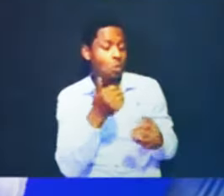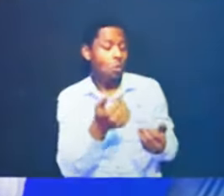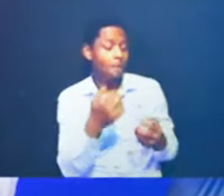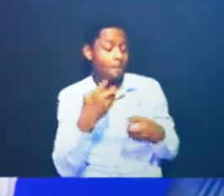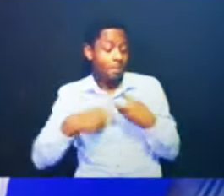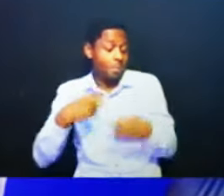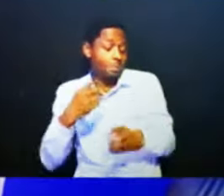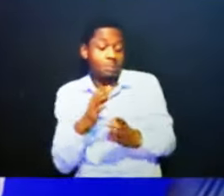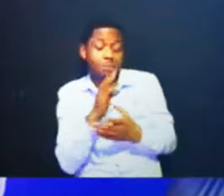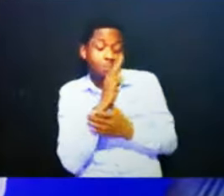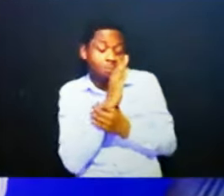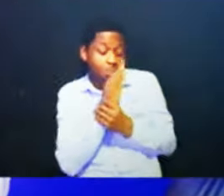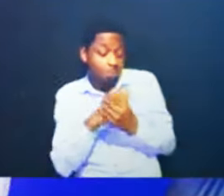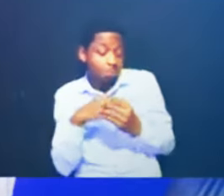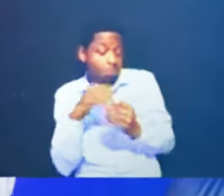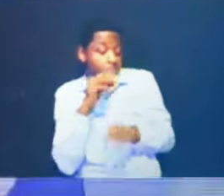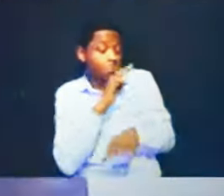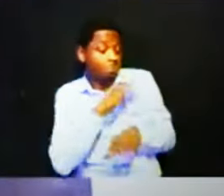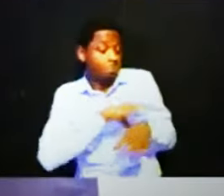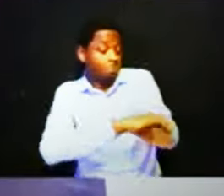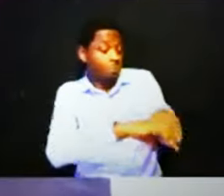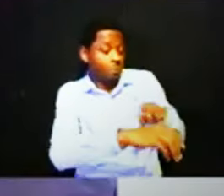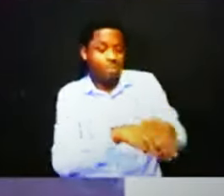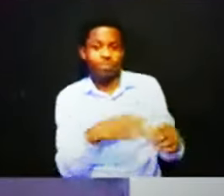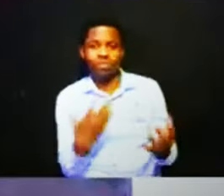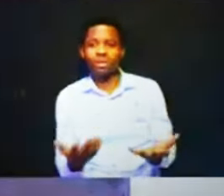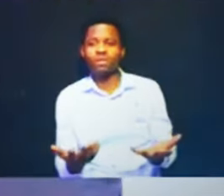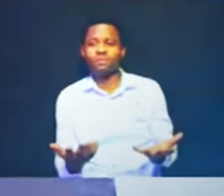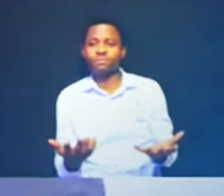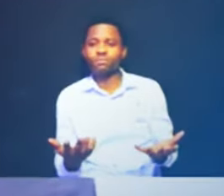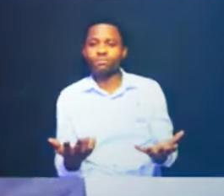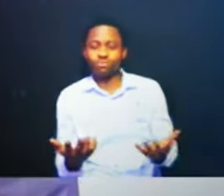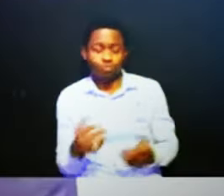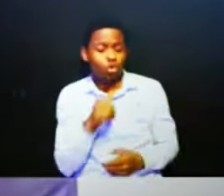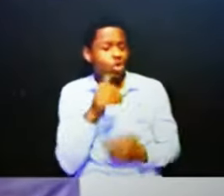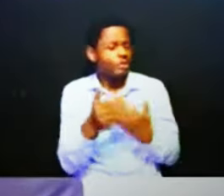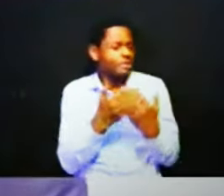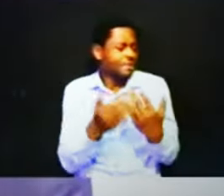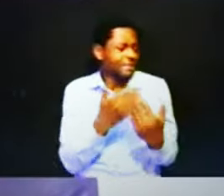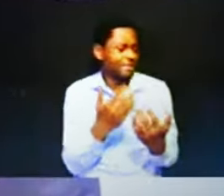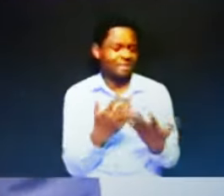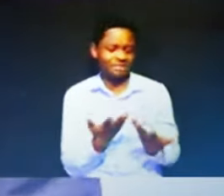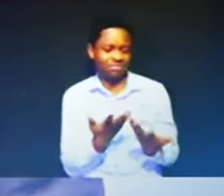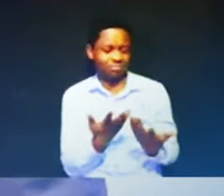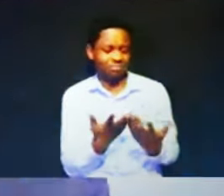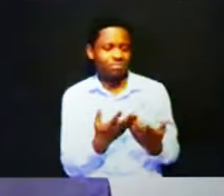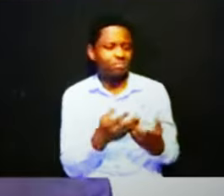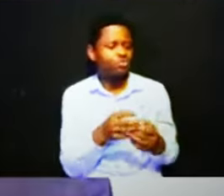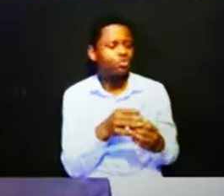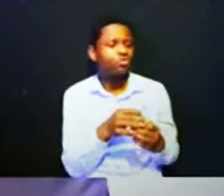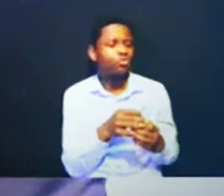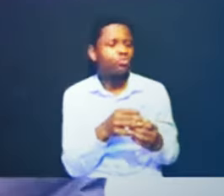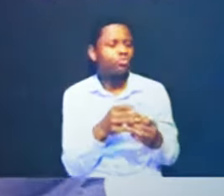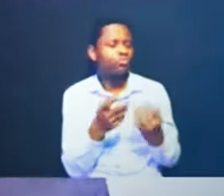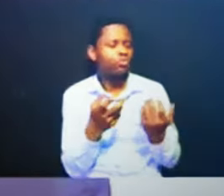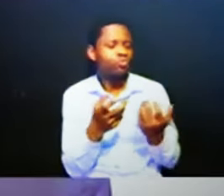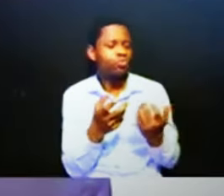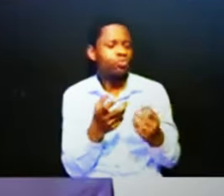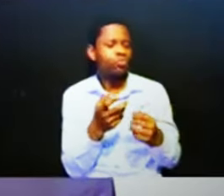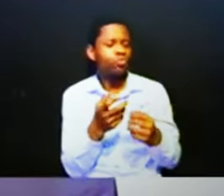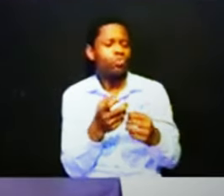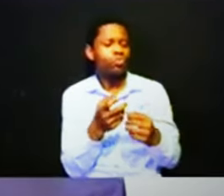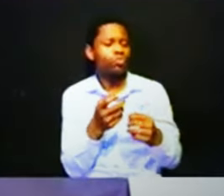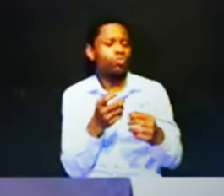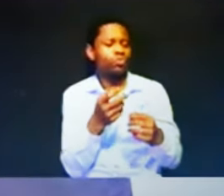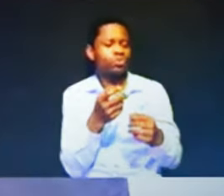not easy. Yeah, and Yamreu to open your mouth in the midst of perversion. Say, and no ma, etu at his, I say, you mono